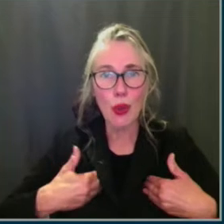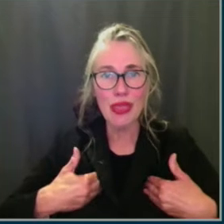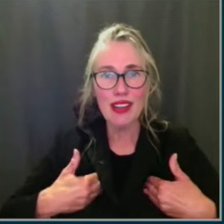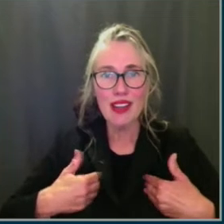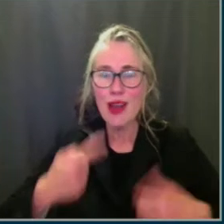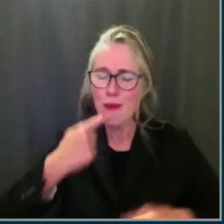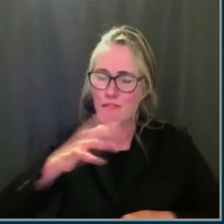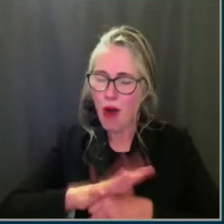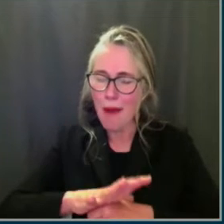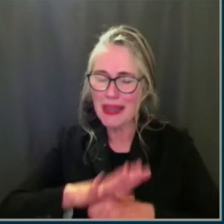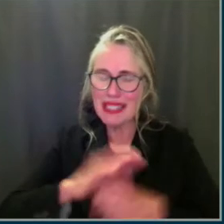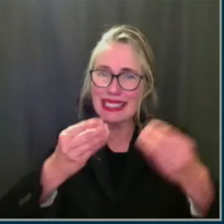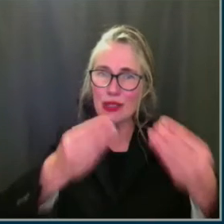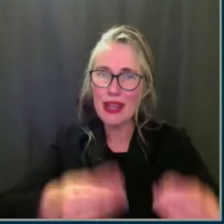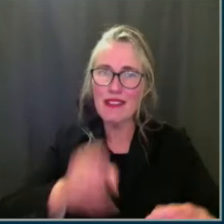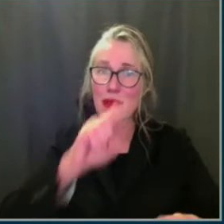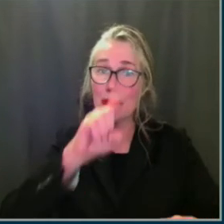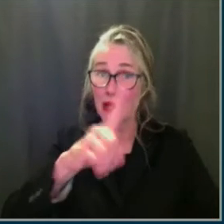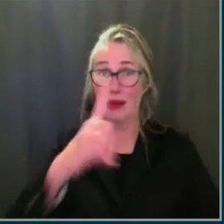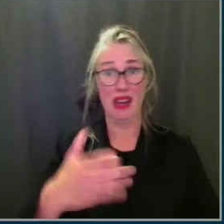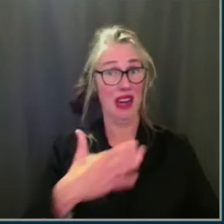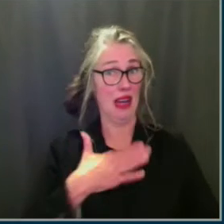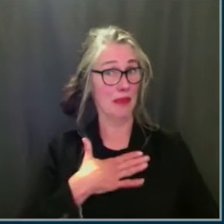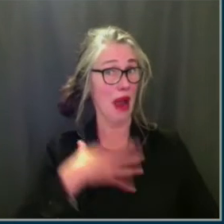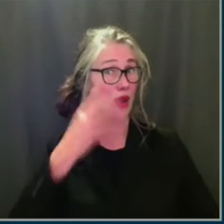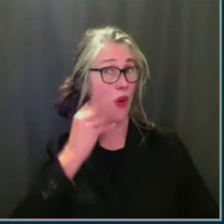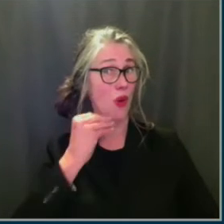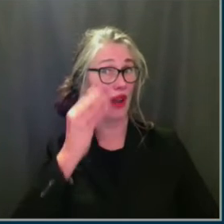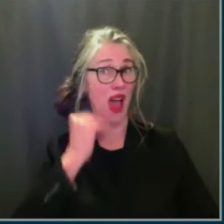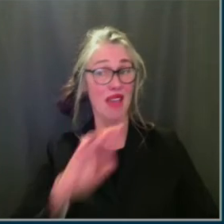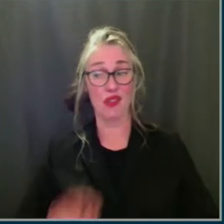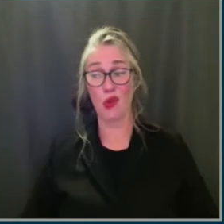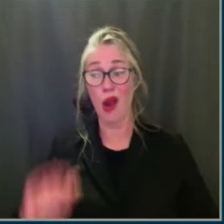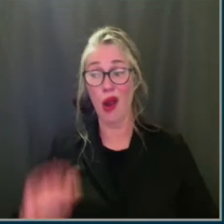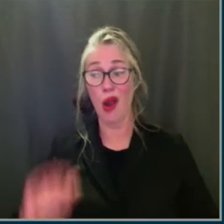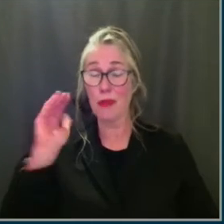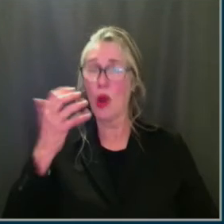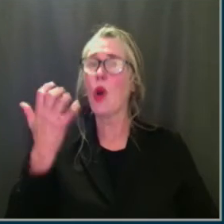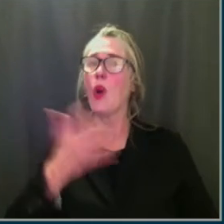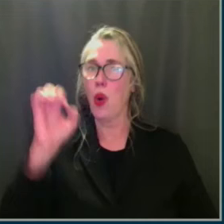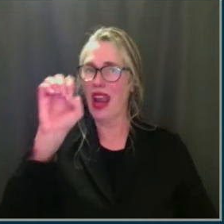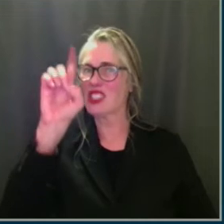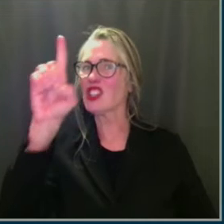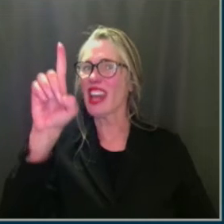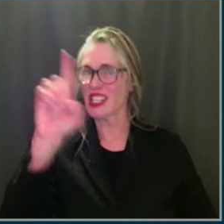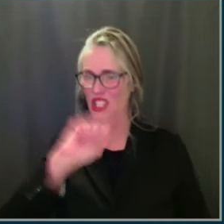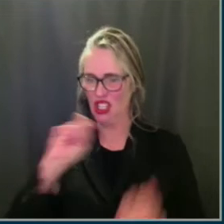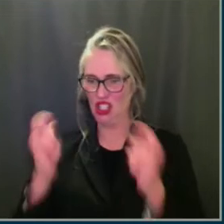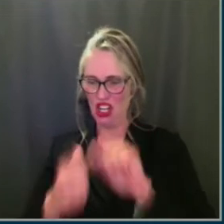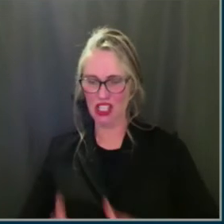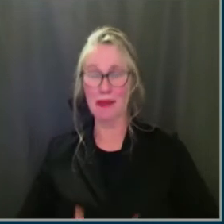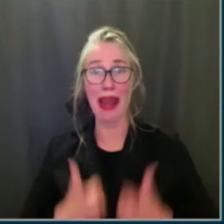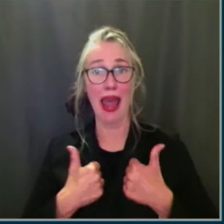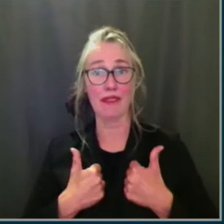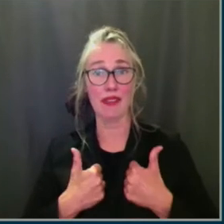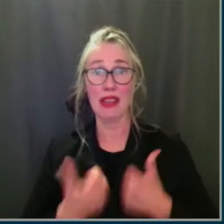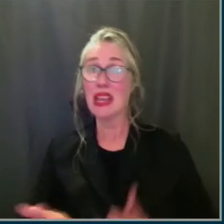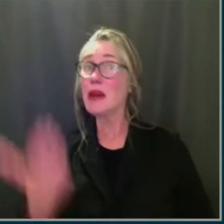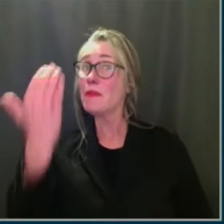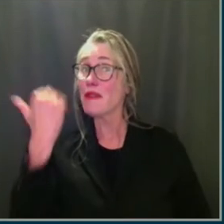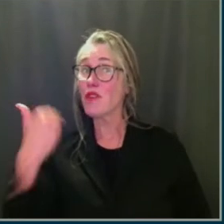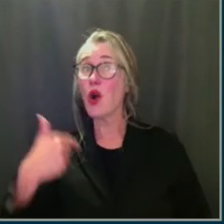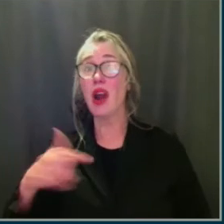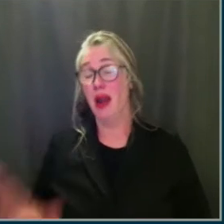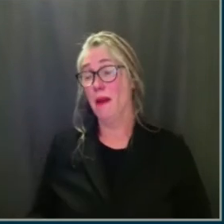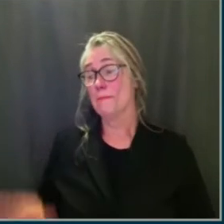education was a game changer. Before you is the descendant of slaves and immigrants from Panama. I lost